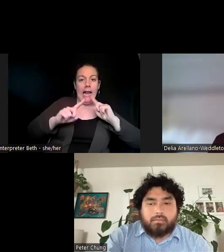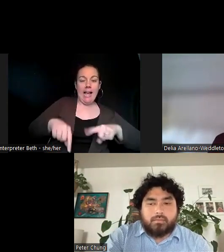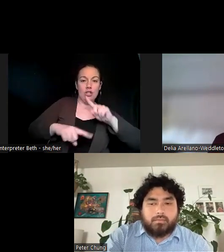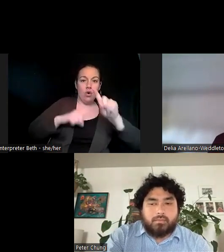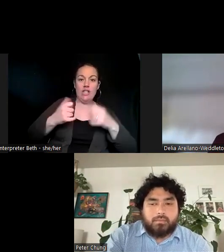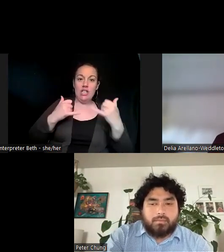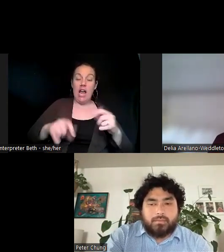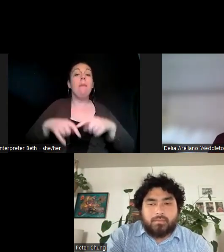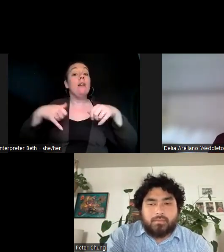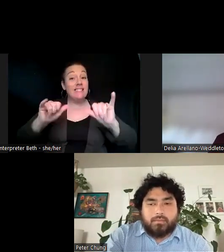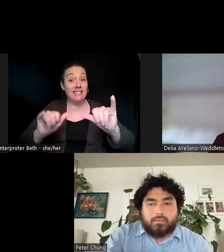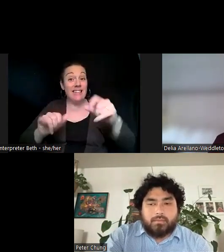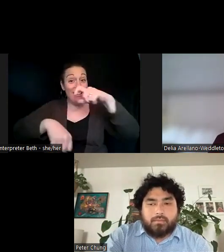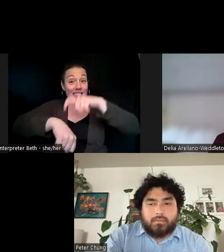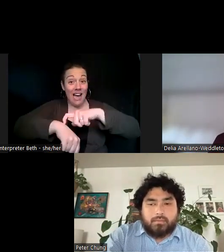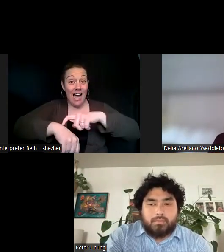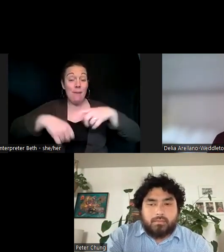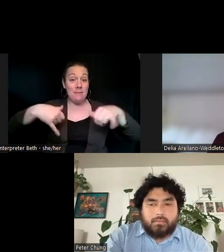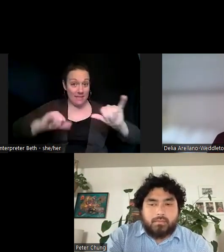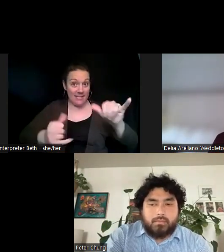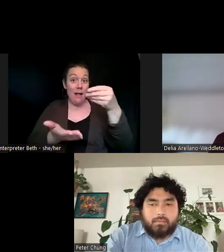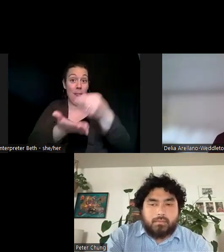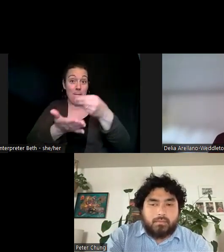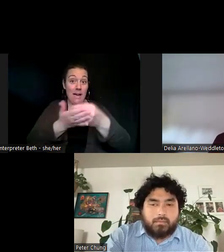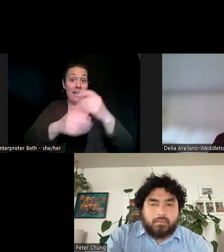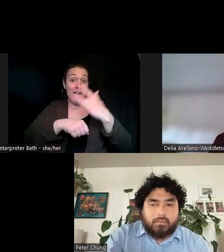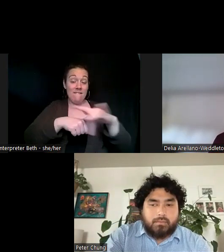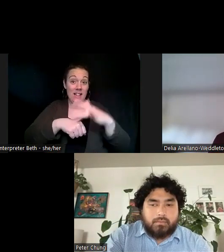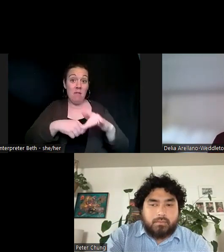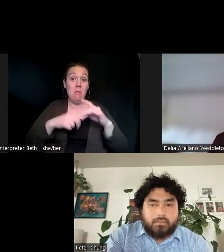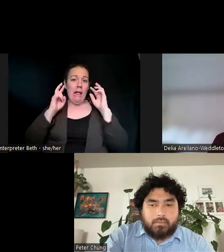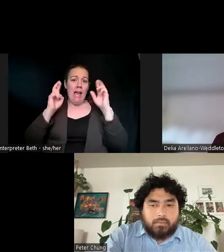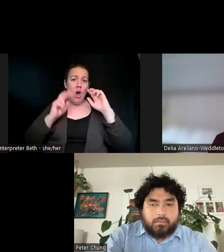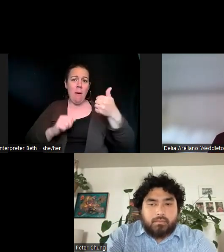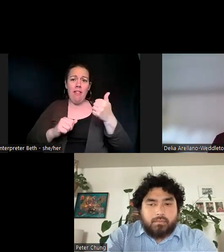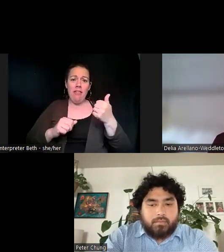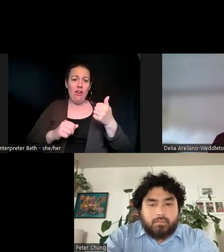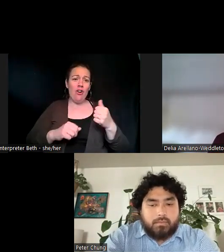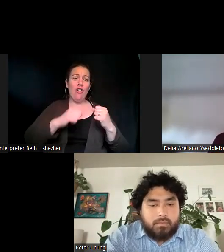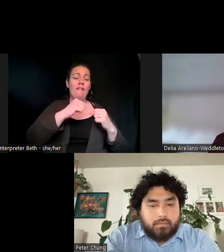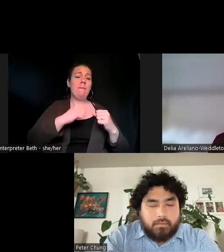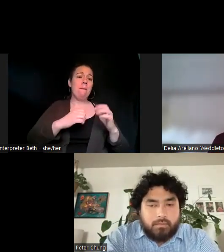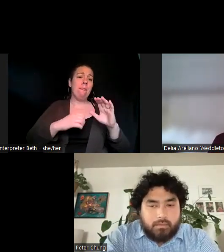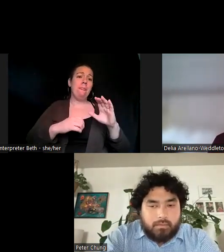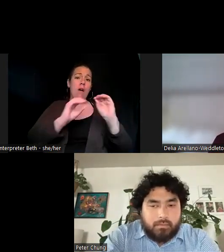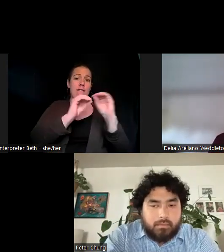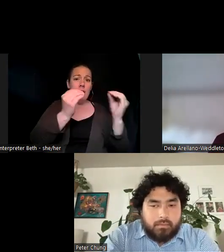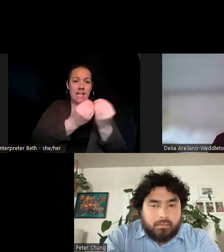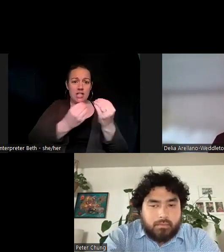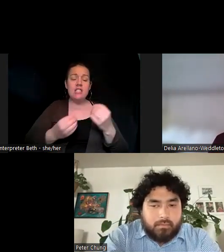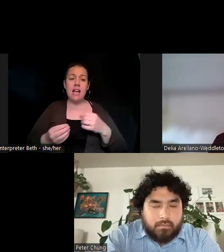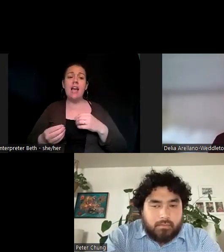there is still money. And I hope other foundations, and just want to mention, we did this in partnership with the Bar